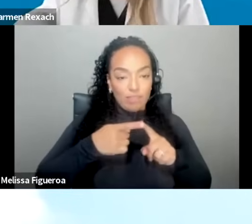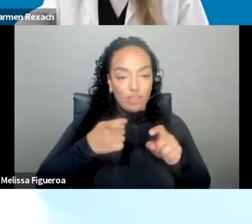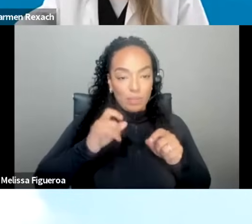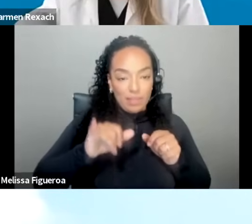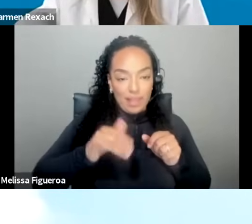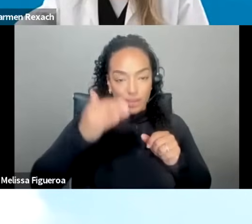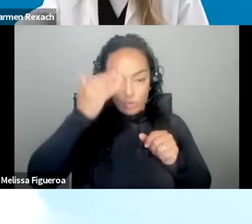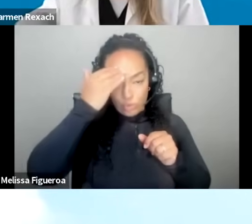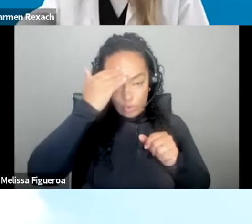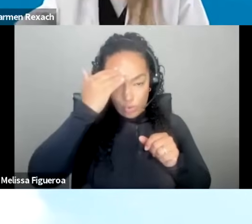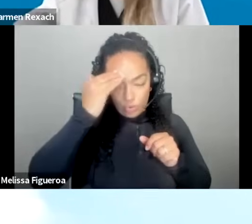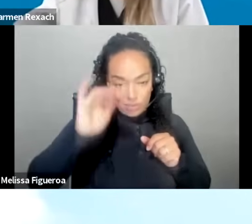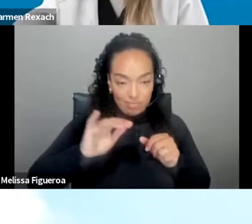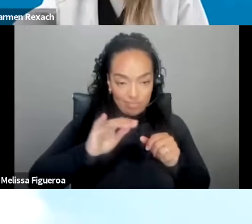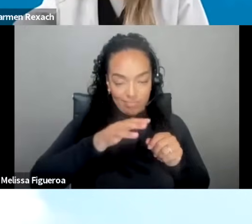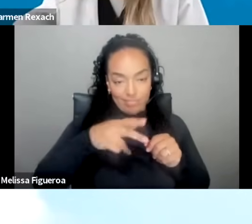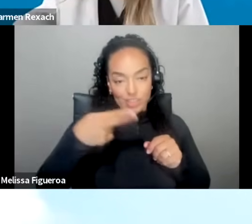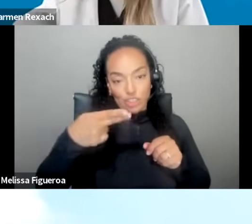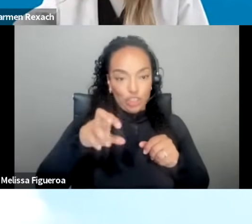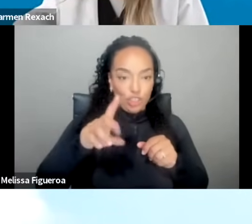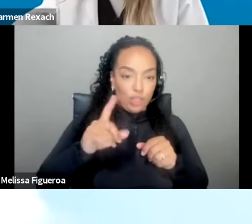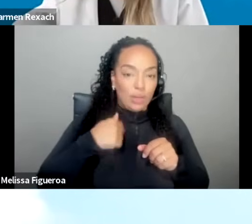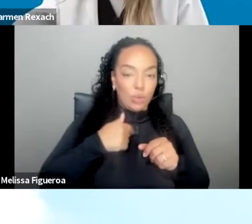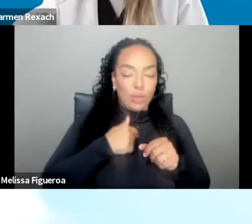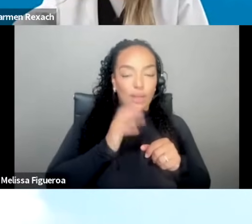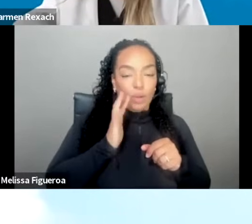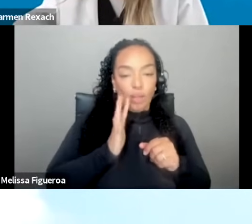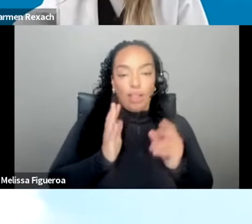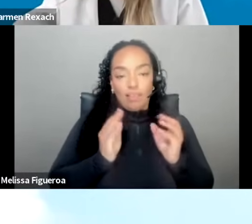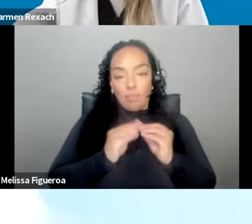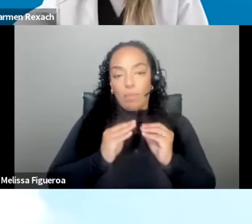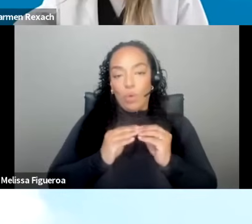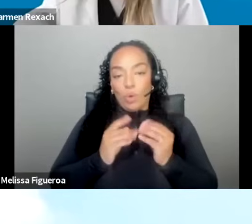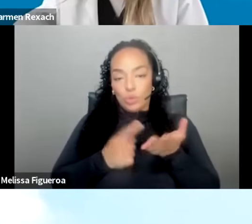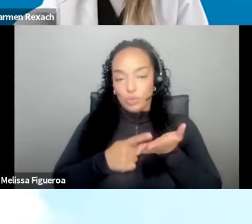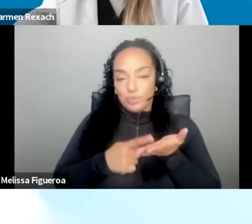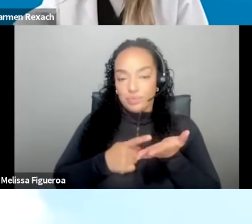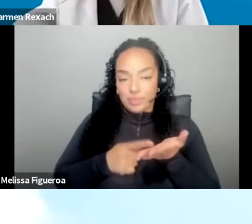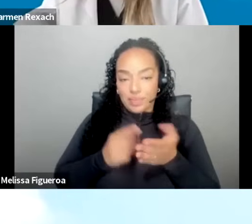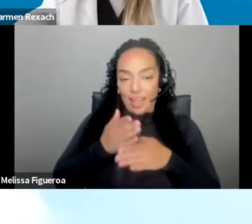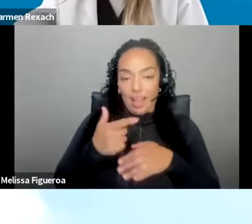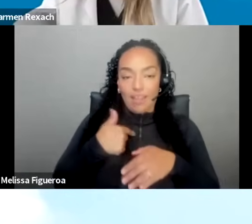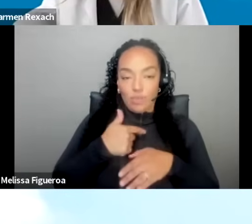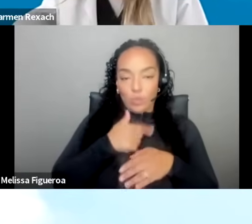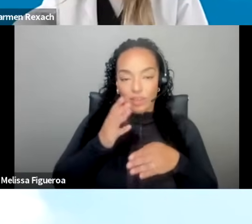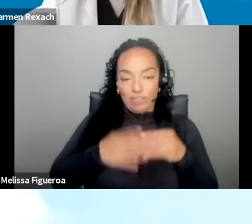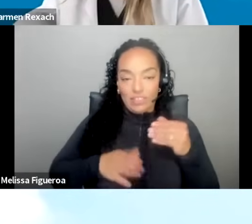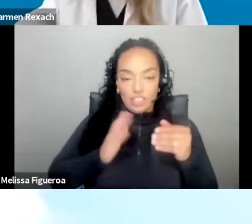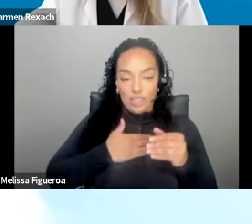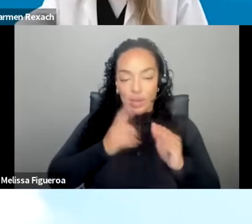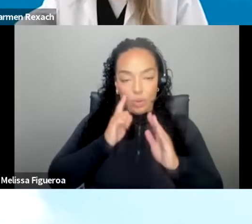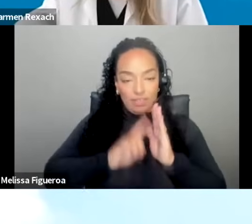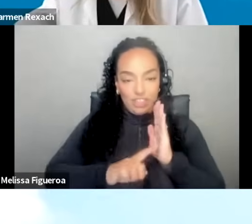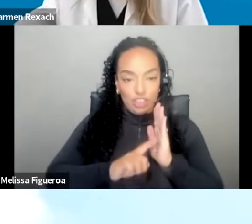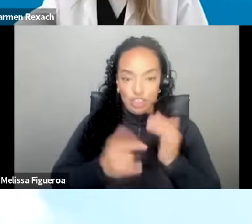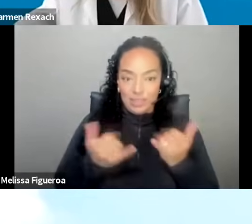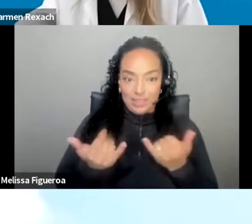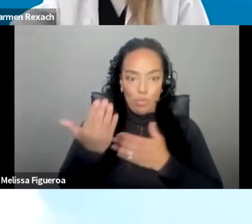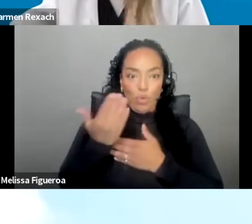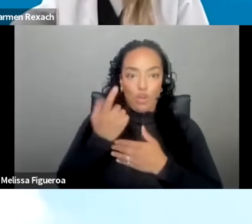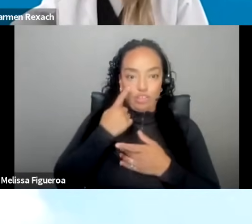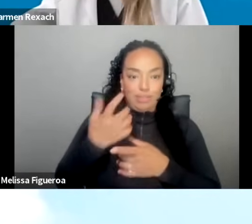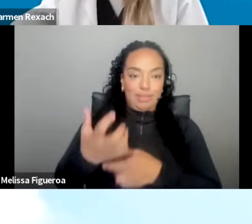And so we'll have more to say about this as we complete our investigation. This is just coming in this morning, in